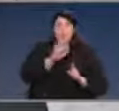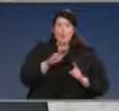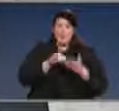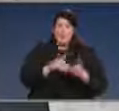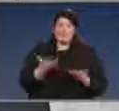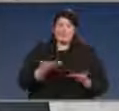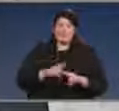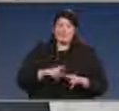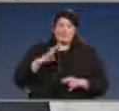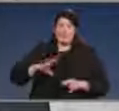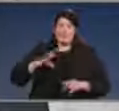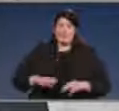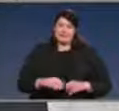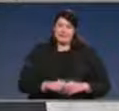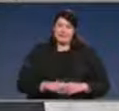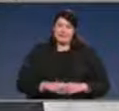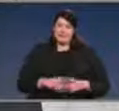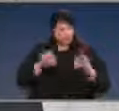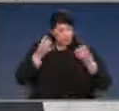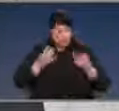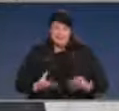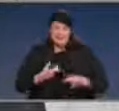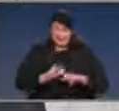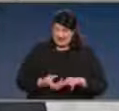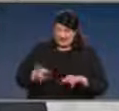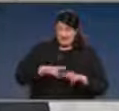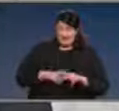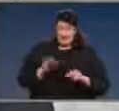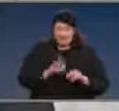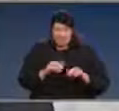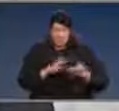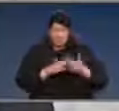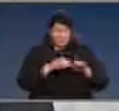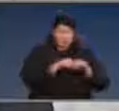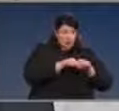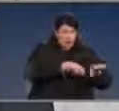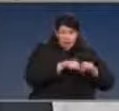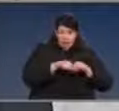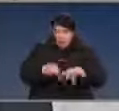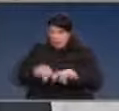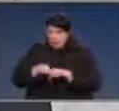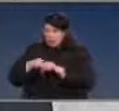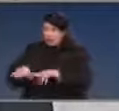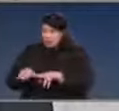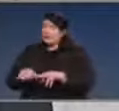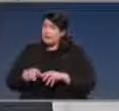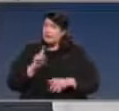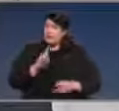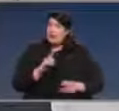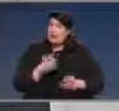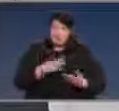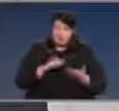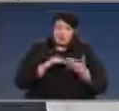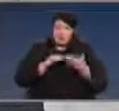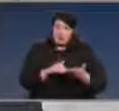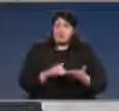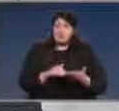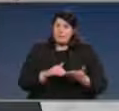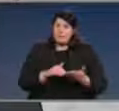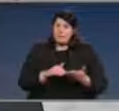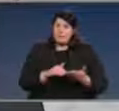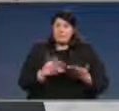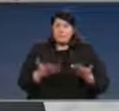need. That commitment to being ready even if we do not have community transmission, and assisting across the nation wherever that's required, whether that